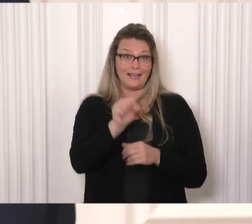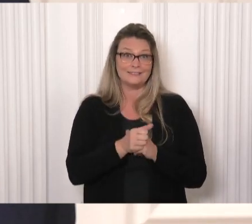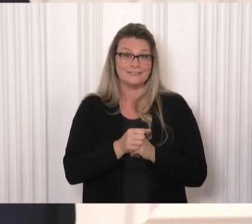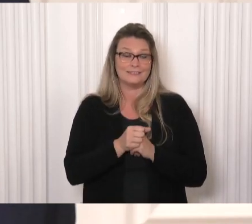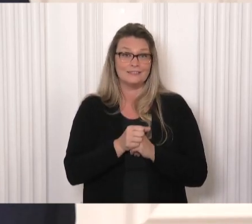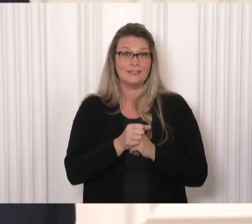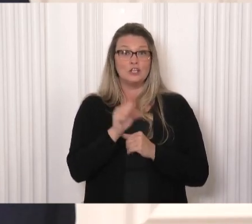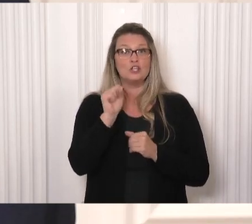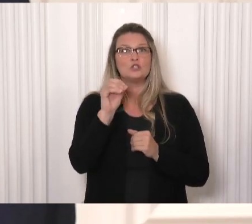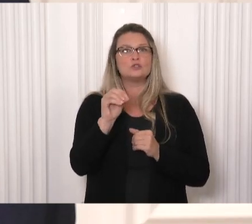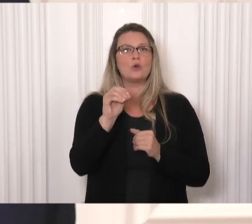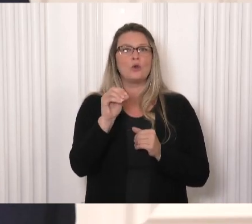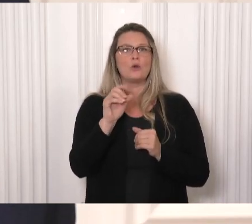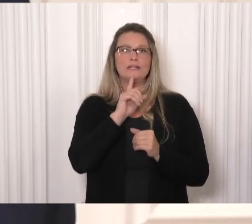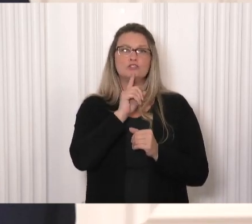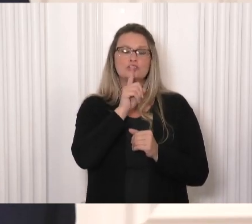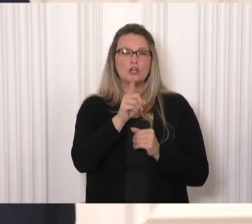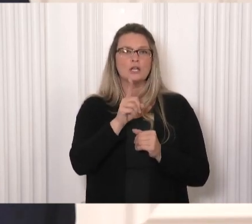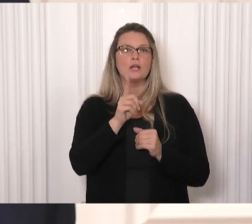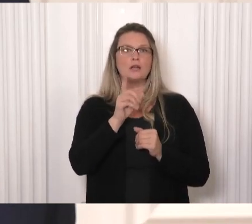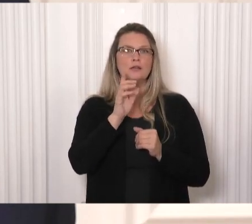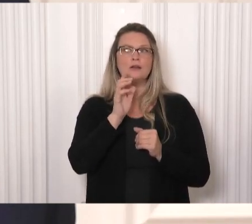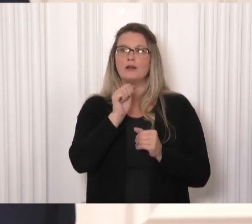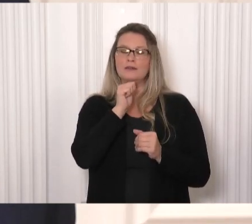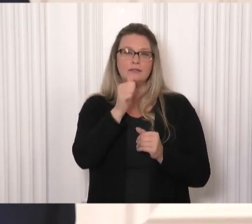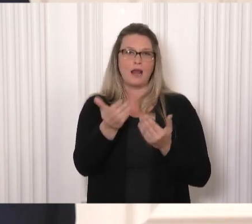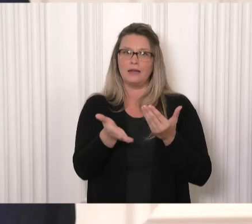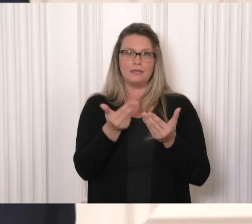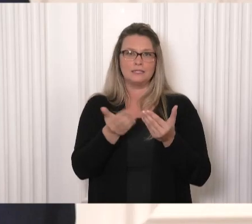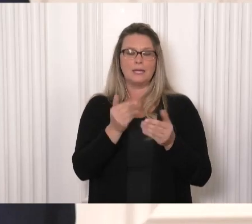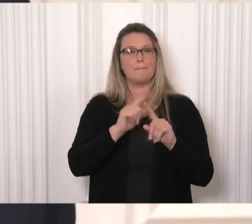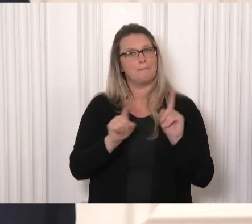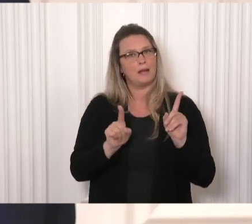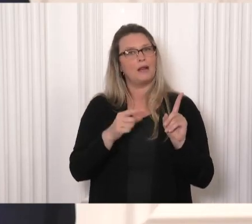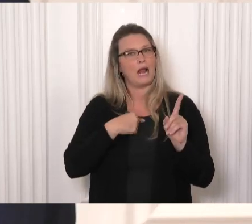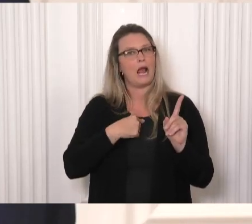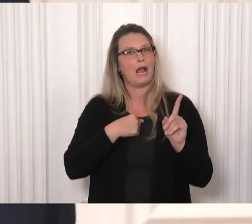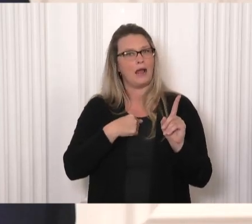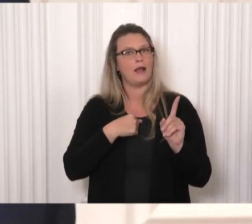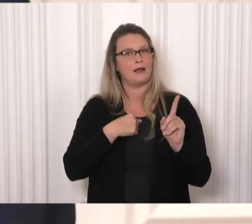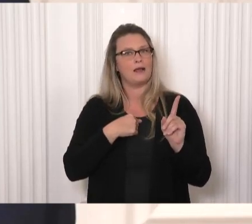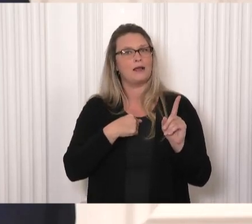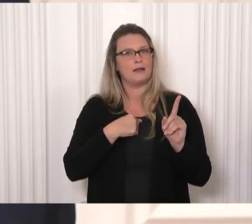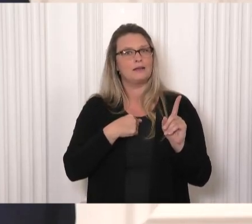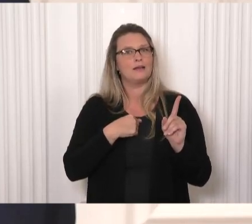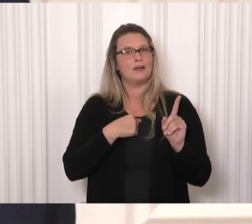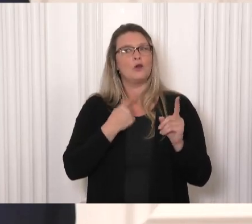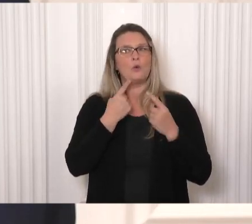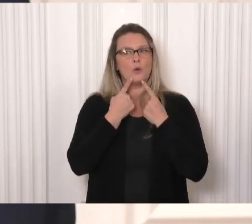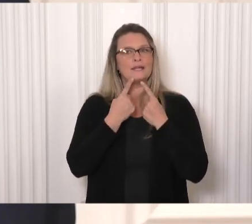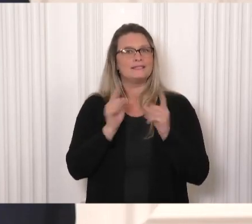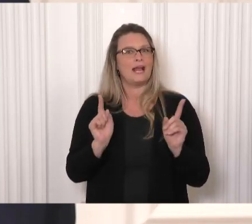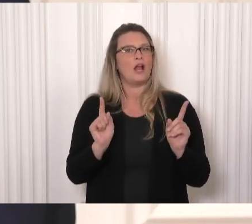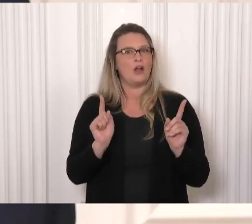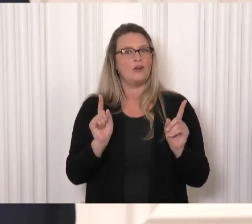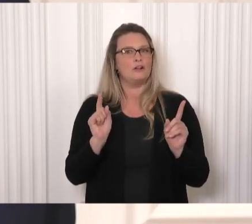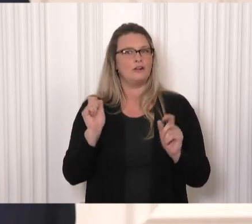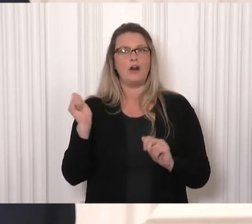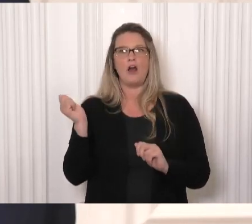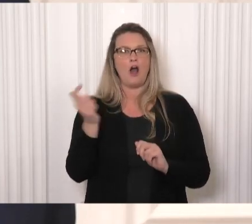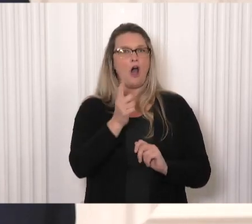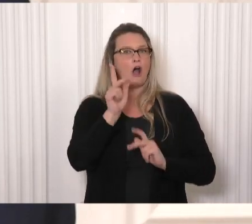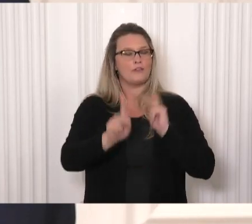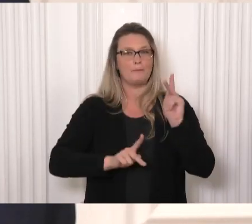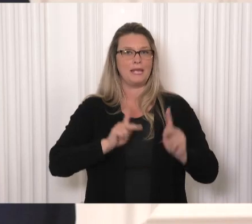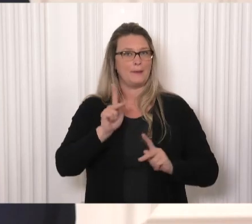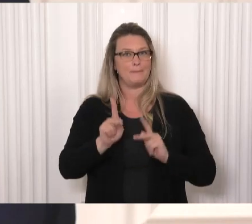it's surely going to be a significant inconvenience to all. But I would tell everyone in every